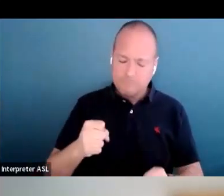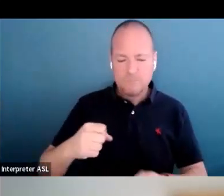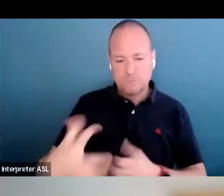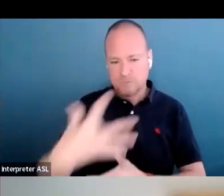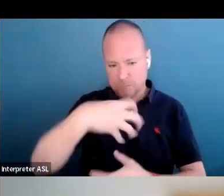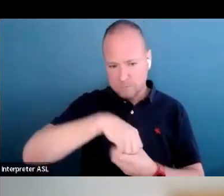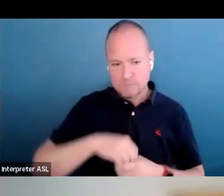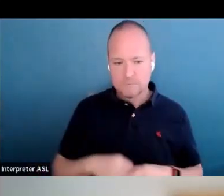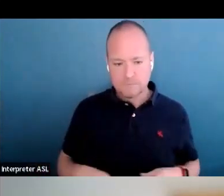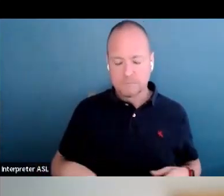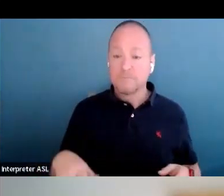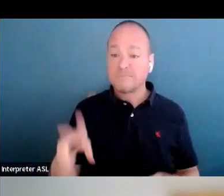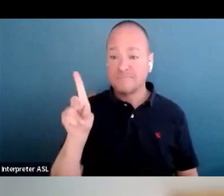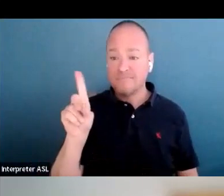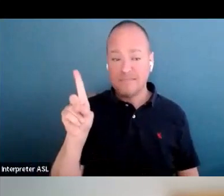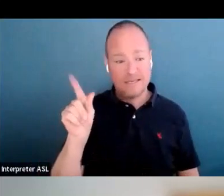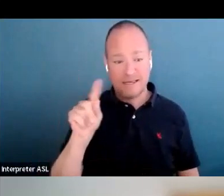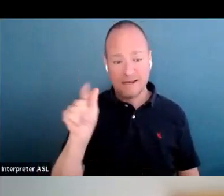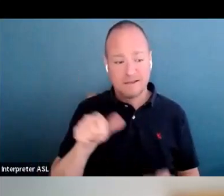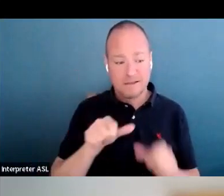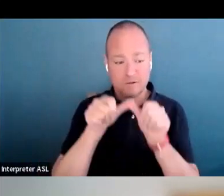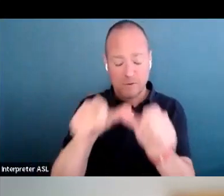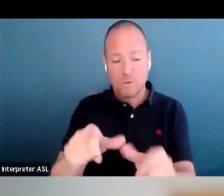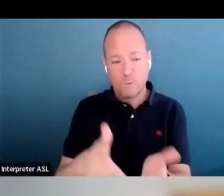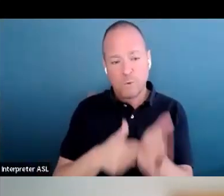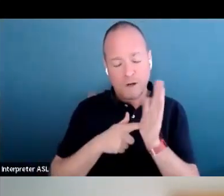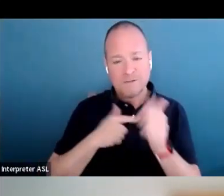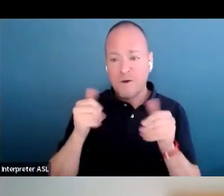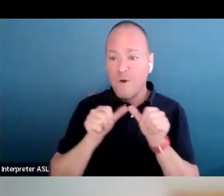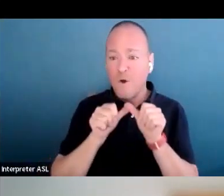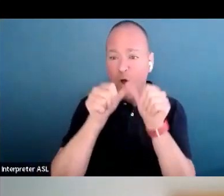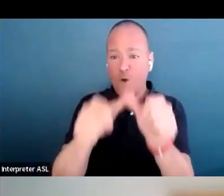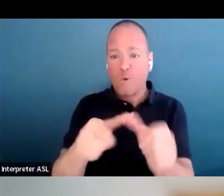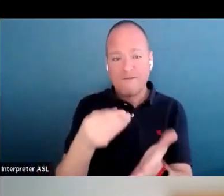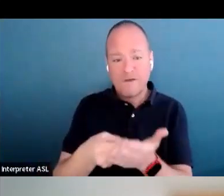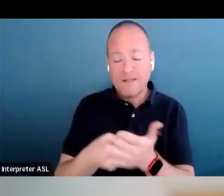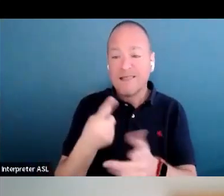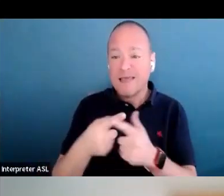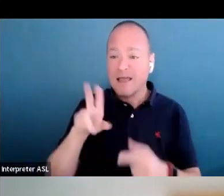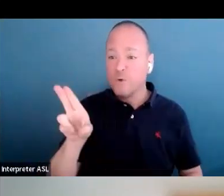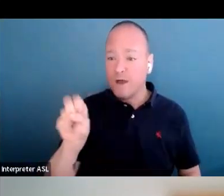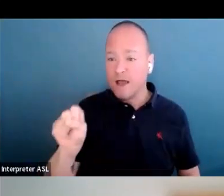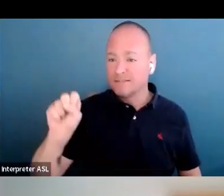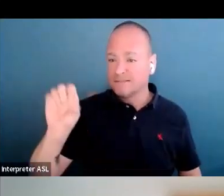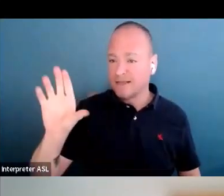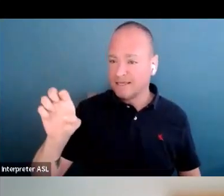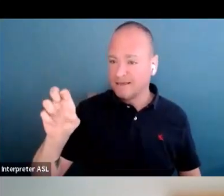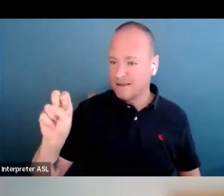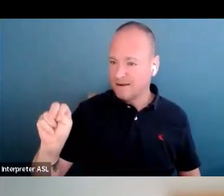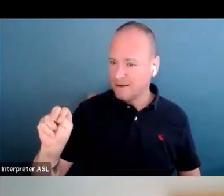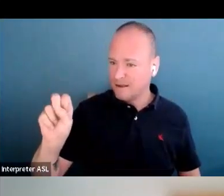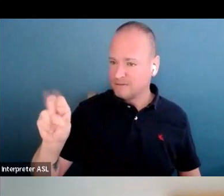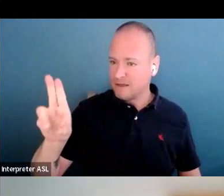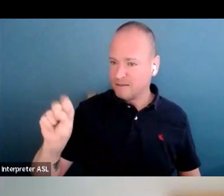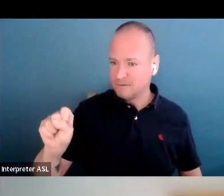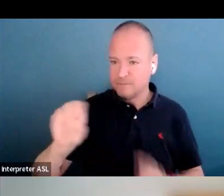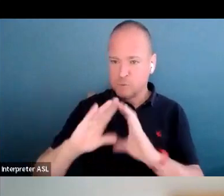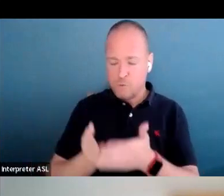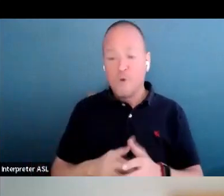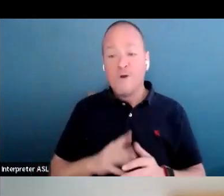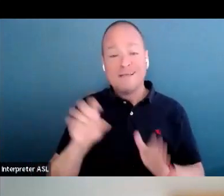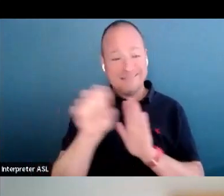Data continuity requires ongoing funding for agencies like the U.S. Census Bureau, federal and state disability agencies, and